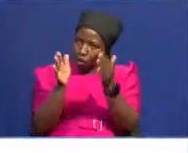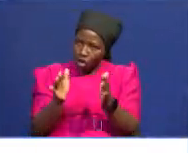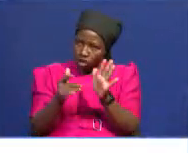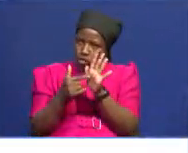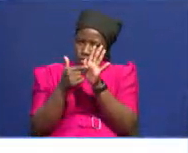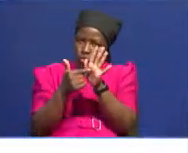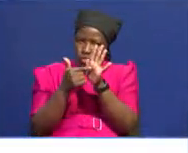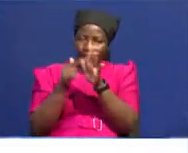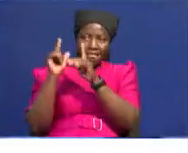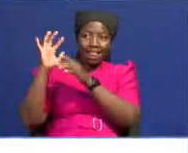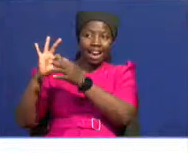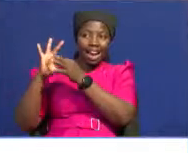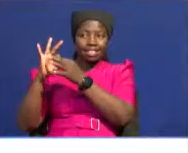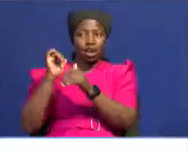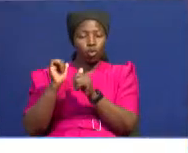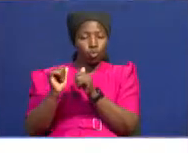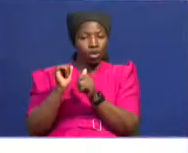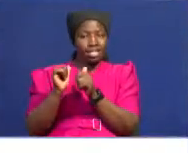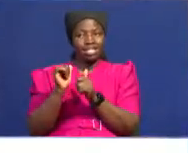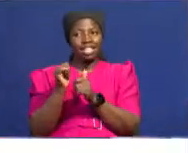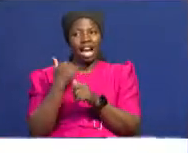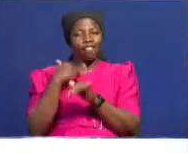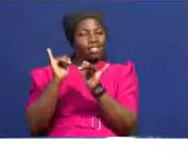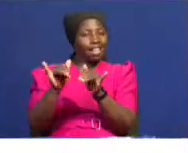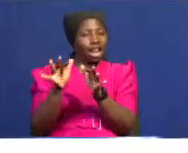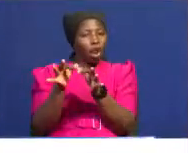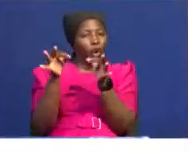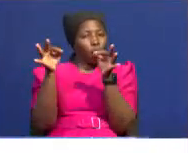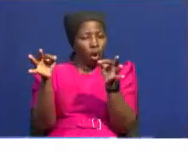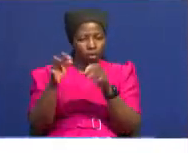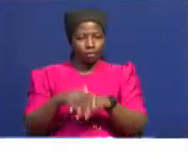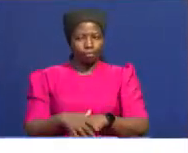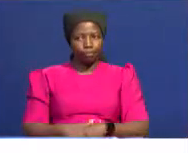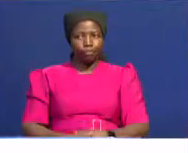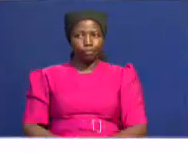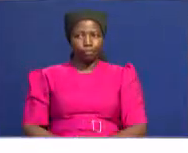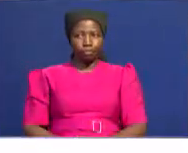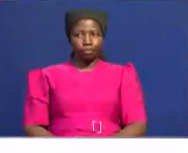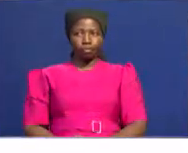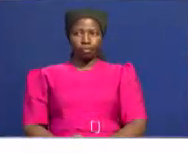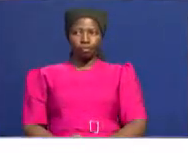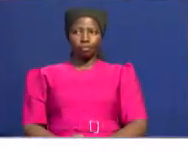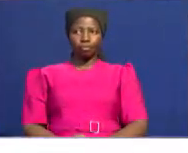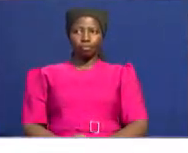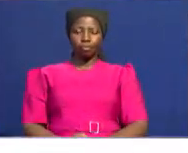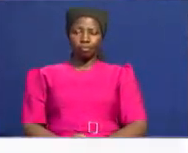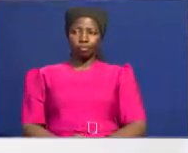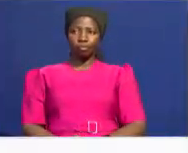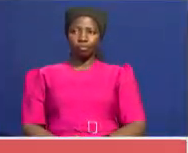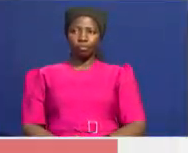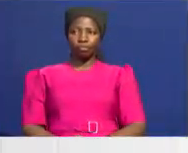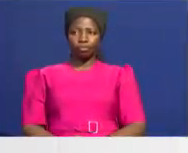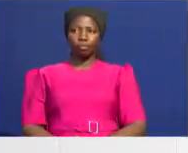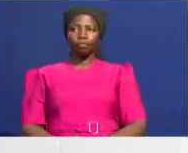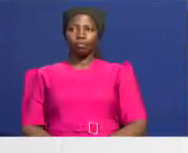heritage that has withstood the test of time. Marie Ambo reporting for KBC Channel 1.